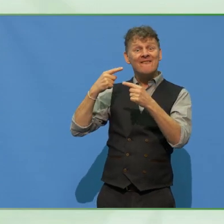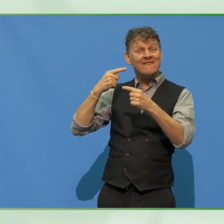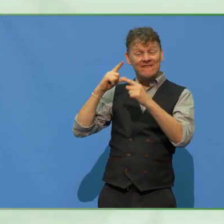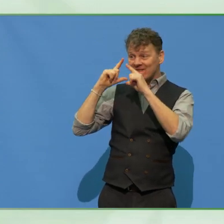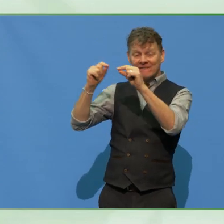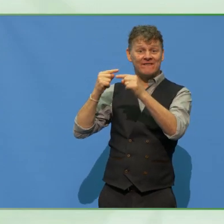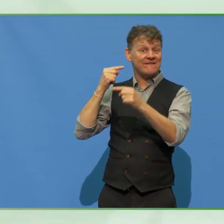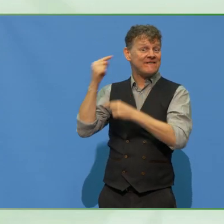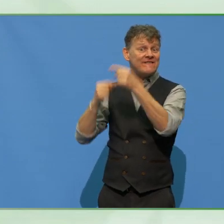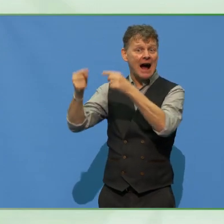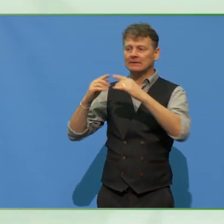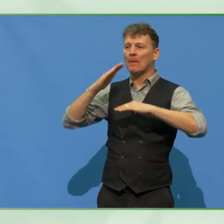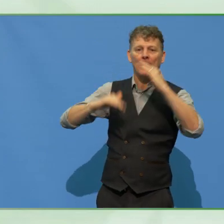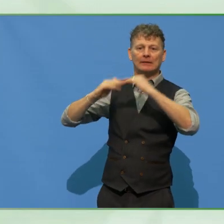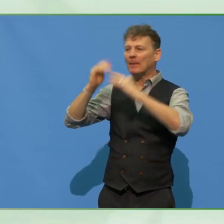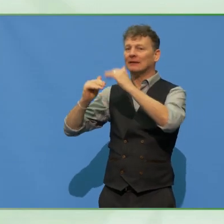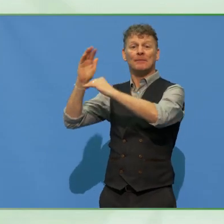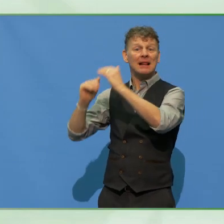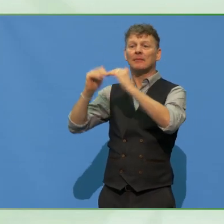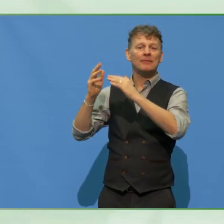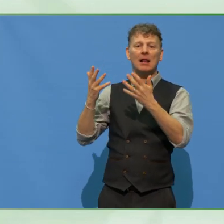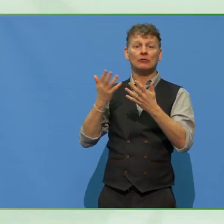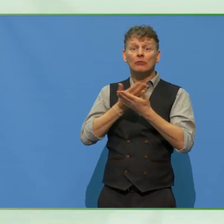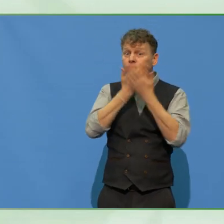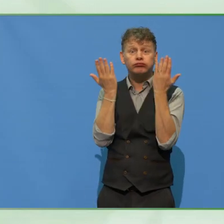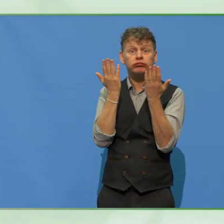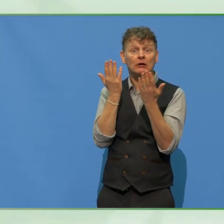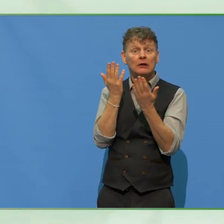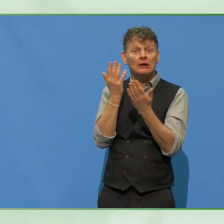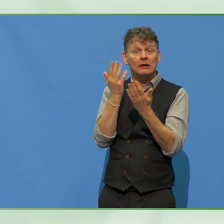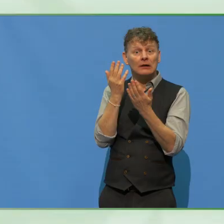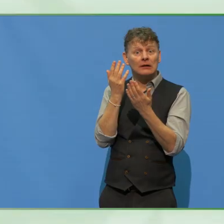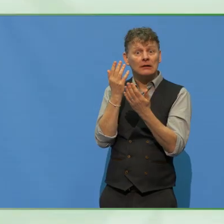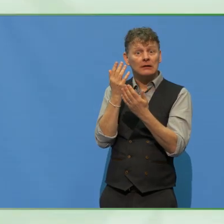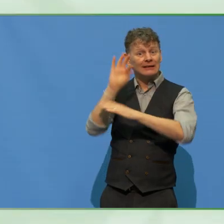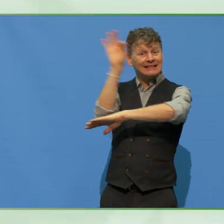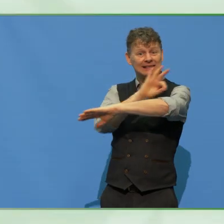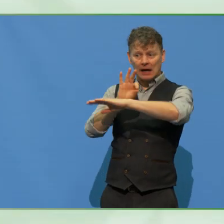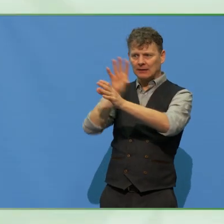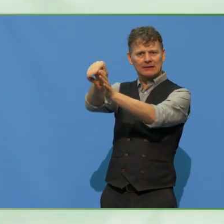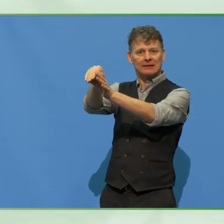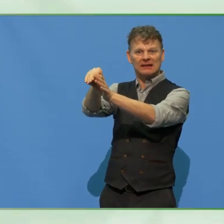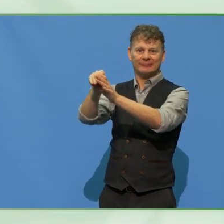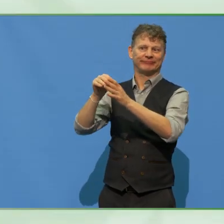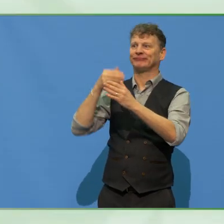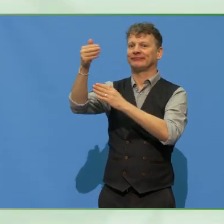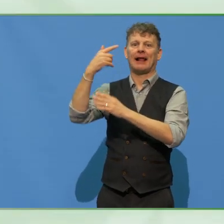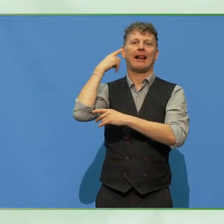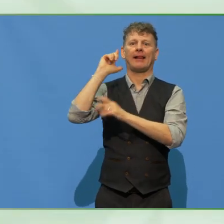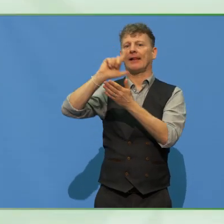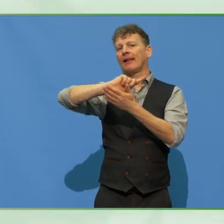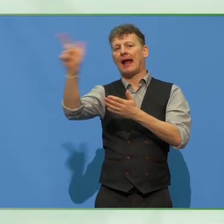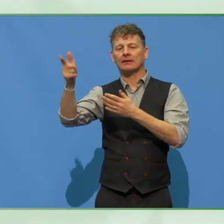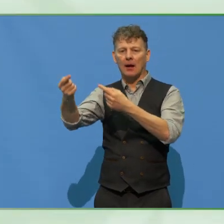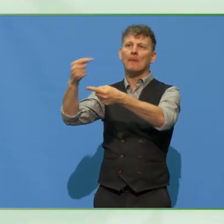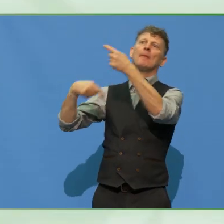if you build in by design, you're not fixing the 50% of issues that can happen at the other end. So we've got to